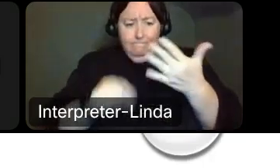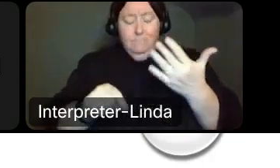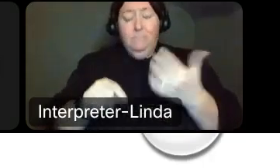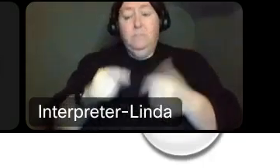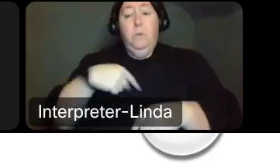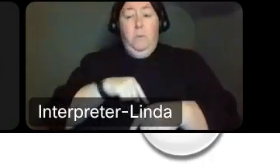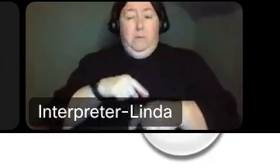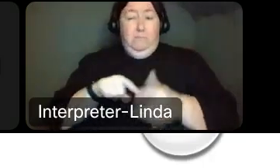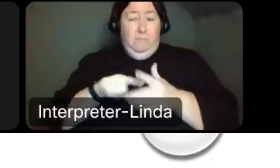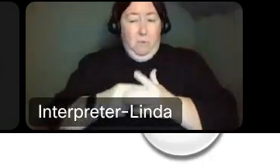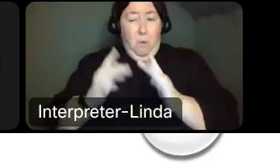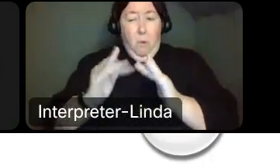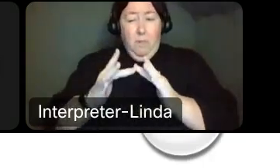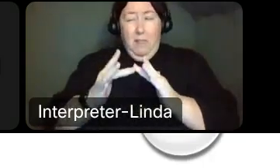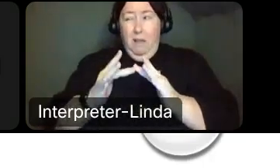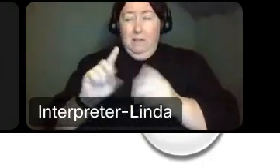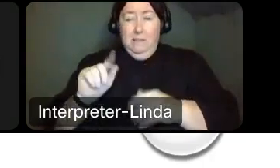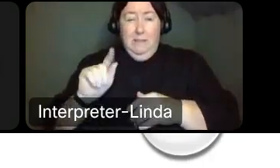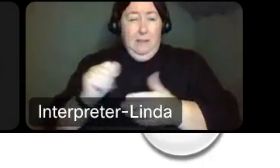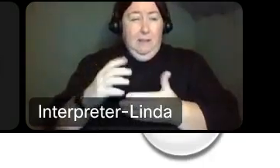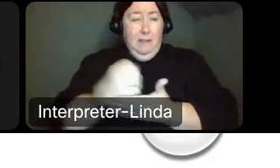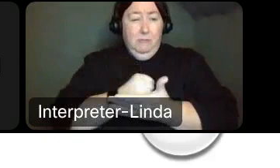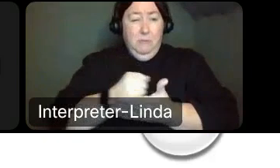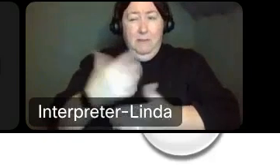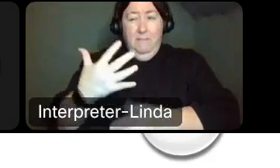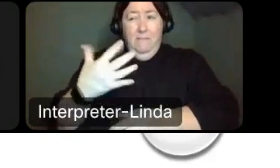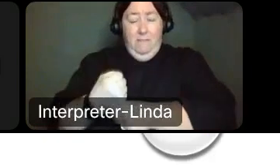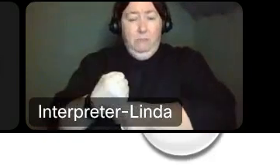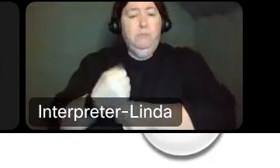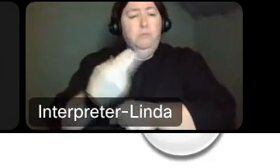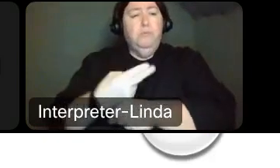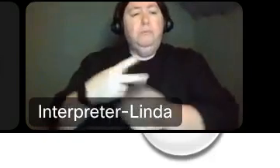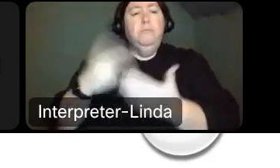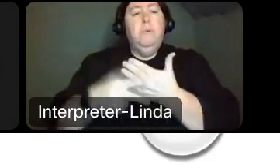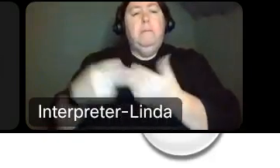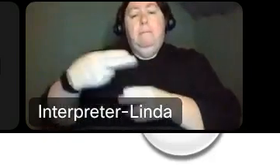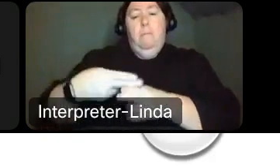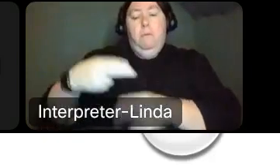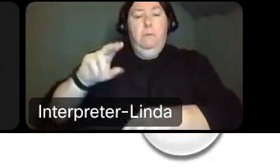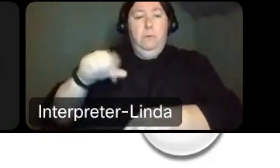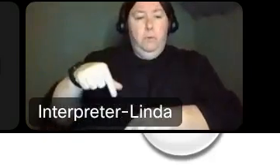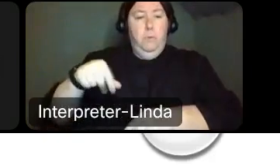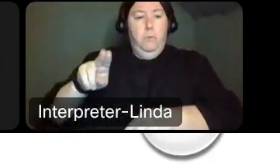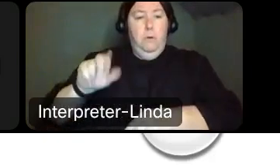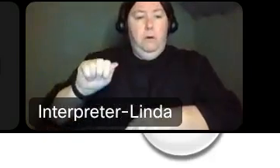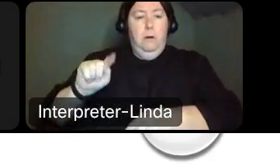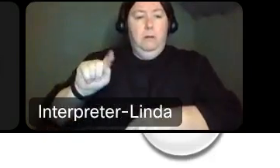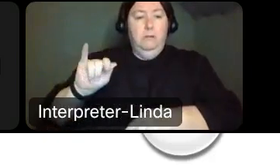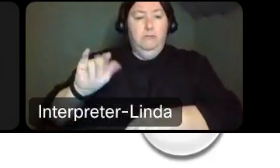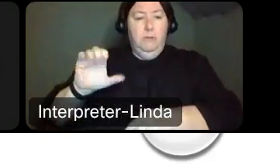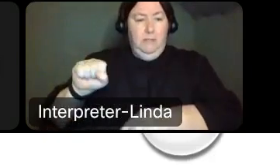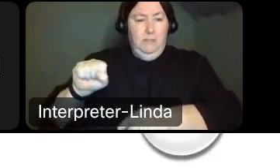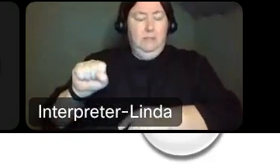data collection probably about 5 years ago. We moved to Qualtrics, and really this has helped improve the